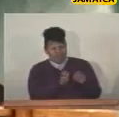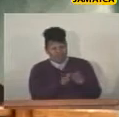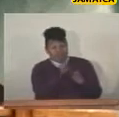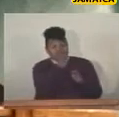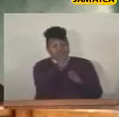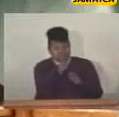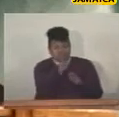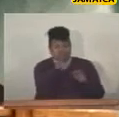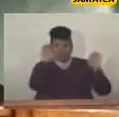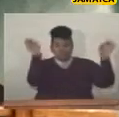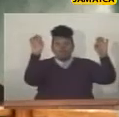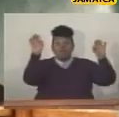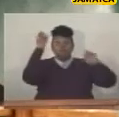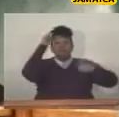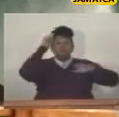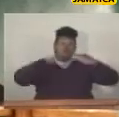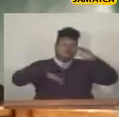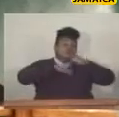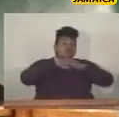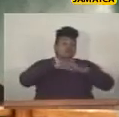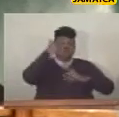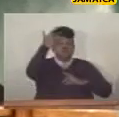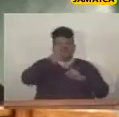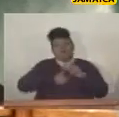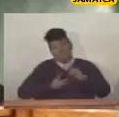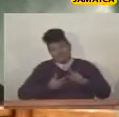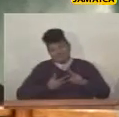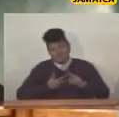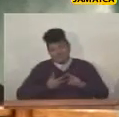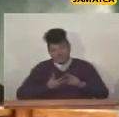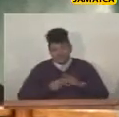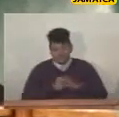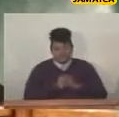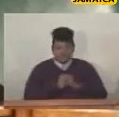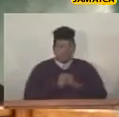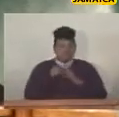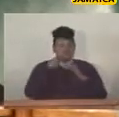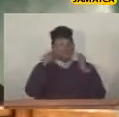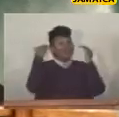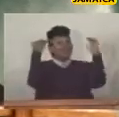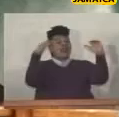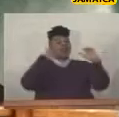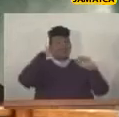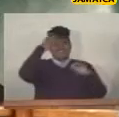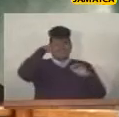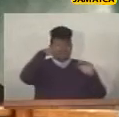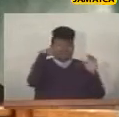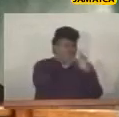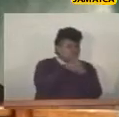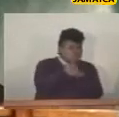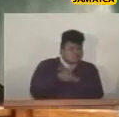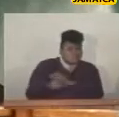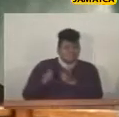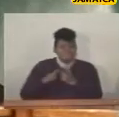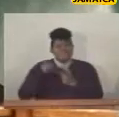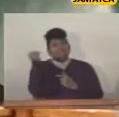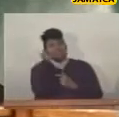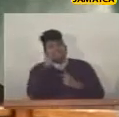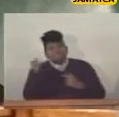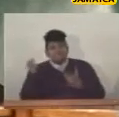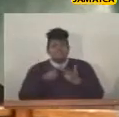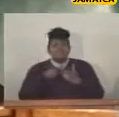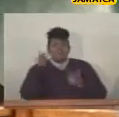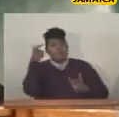for a period not exceeding 3 months. The level of serious criminality, including murders, assaults,